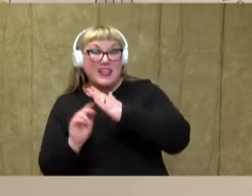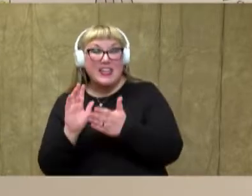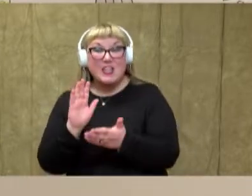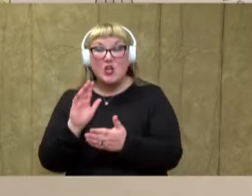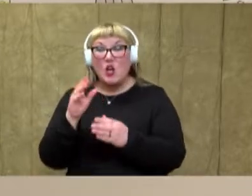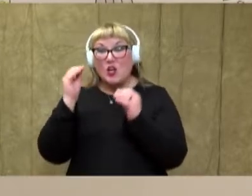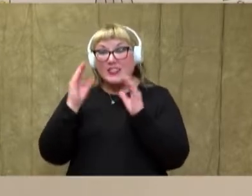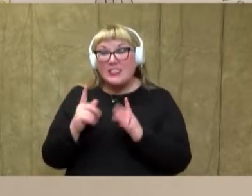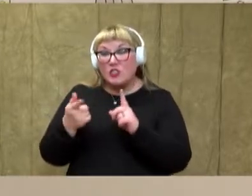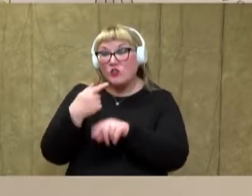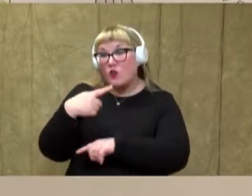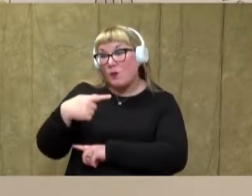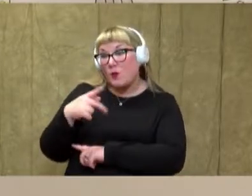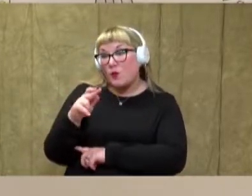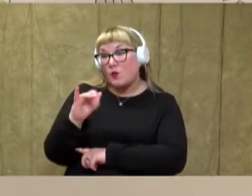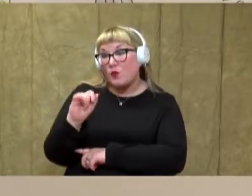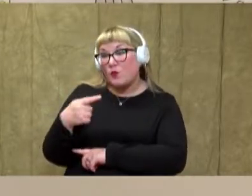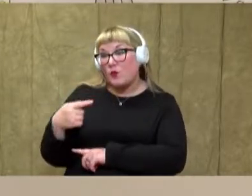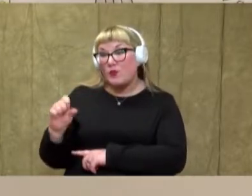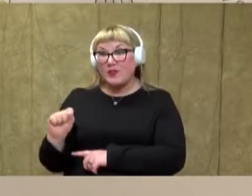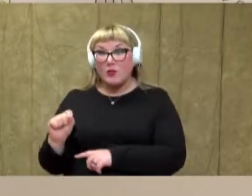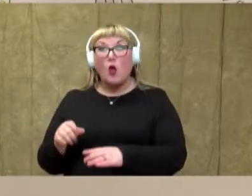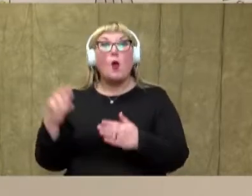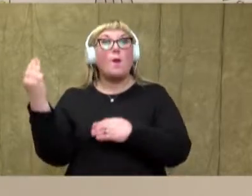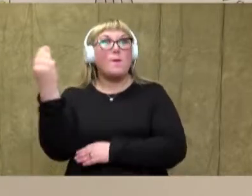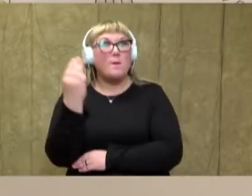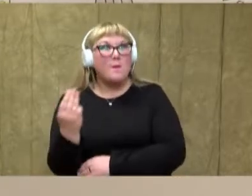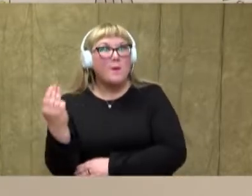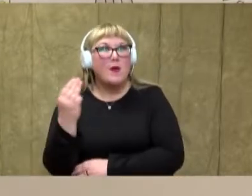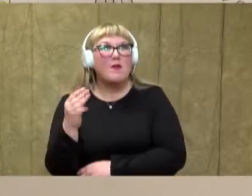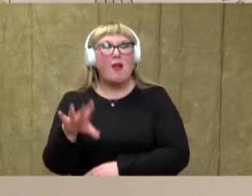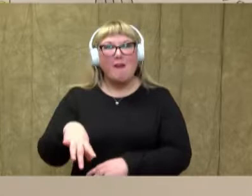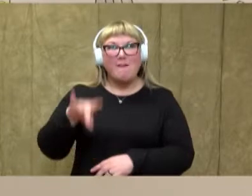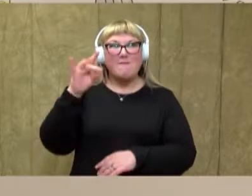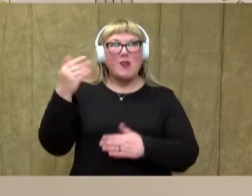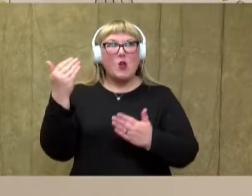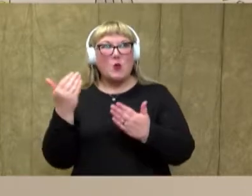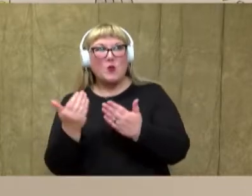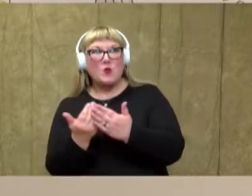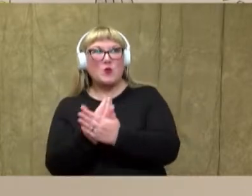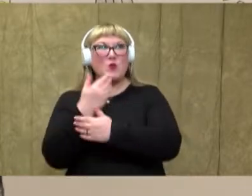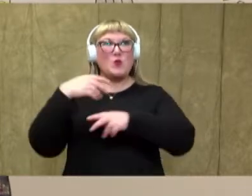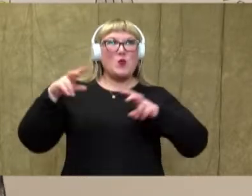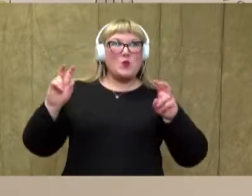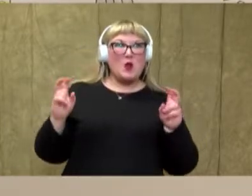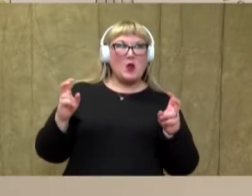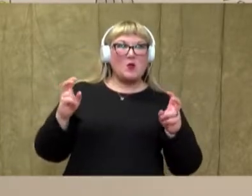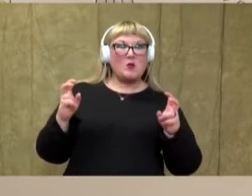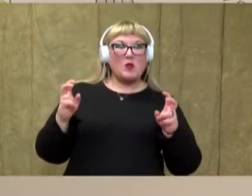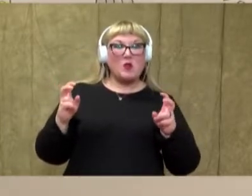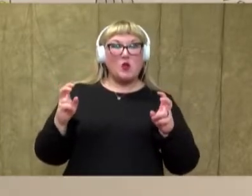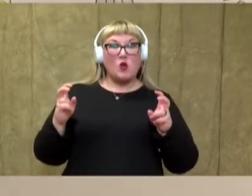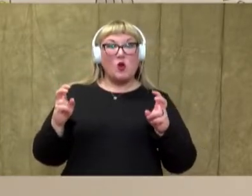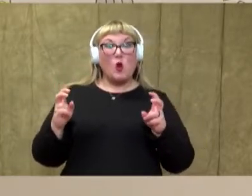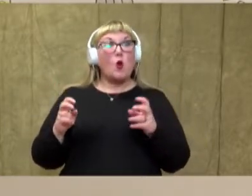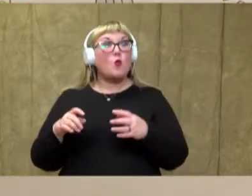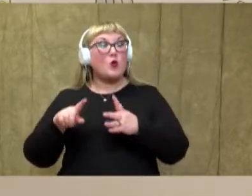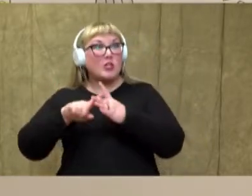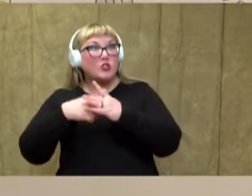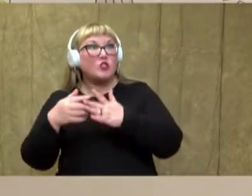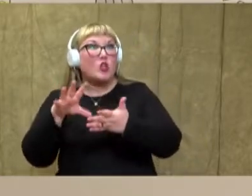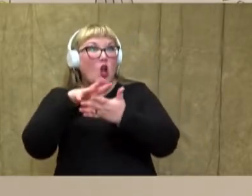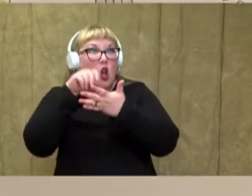Elementary. On Monday, we discovered a new topic, and we started our journey learning